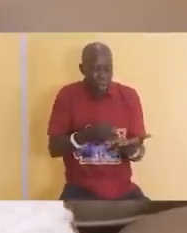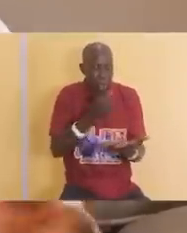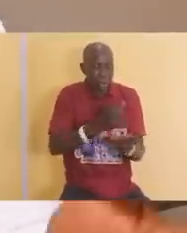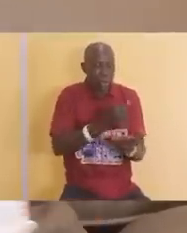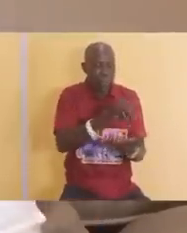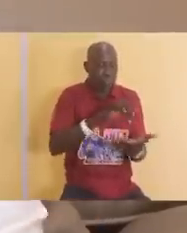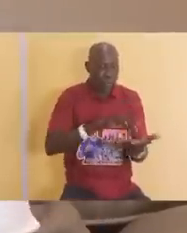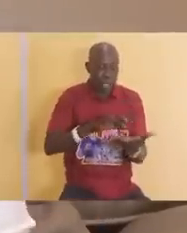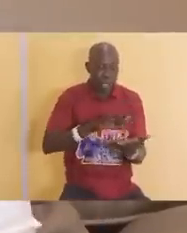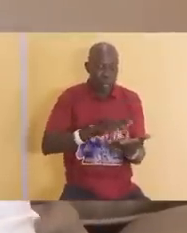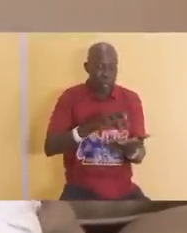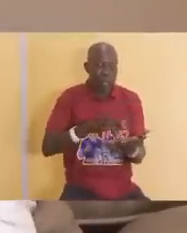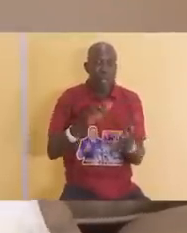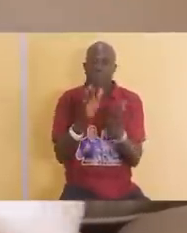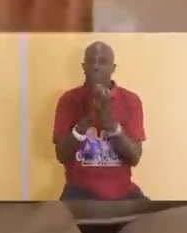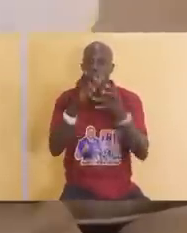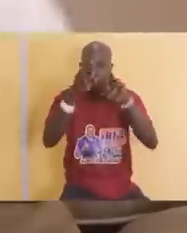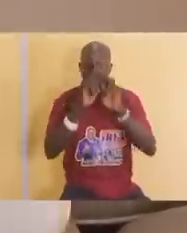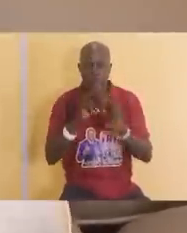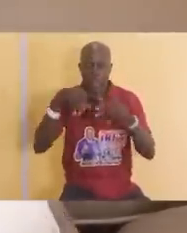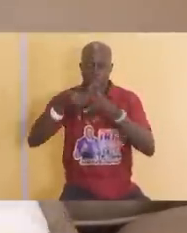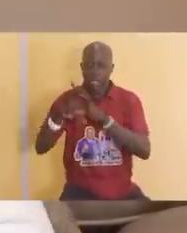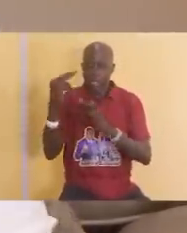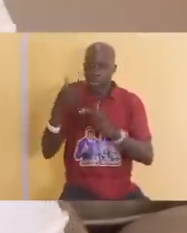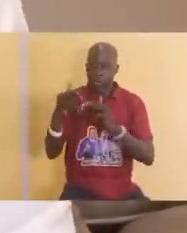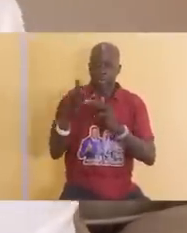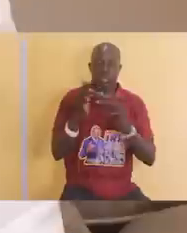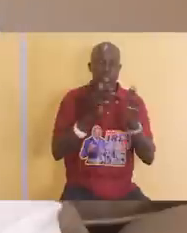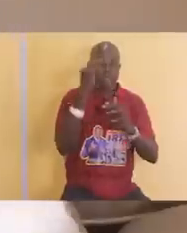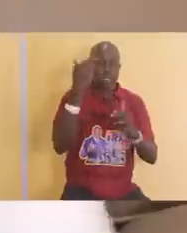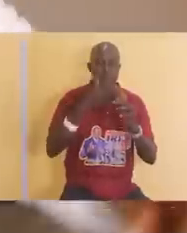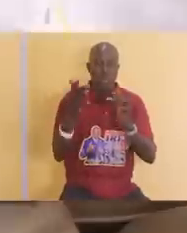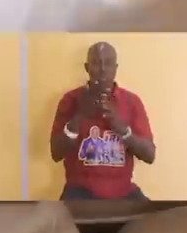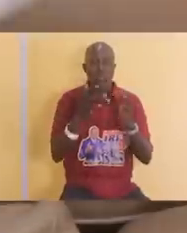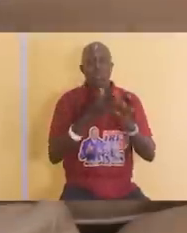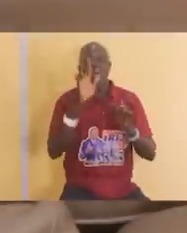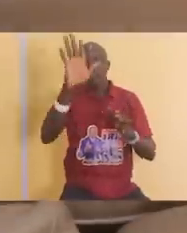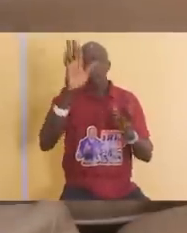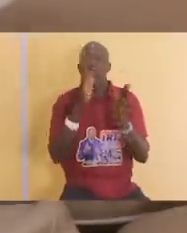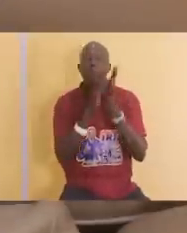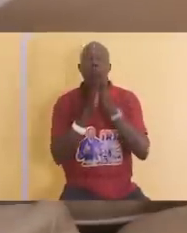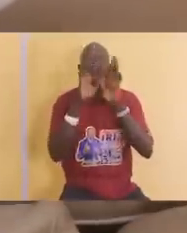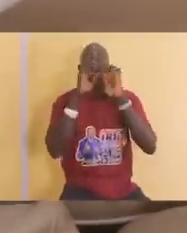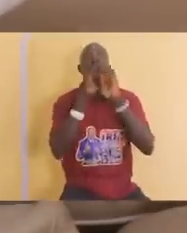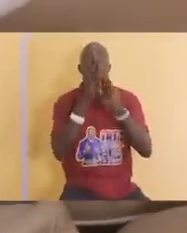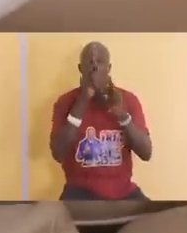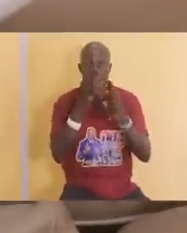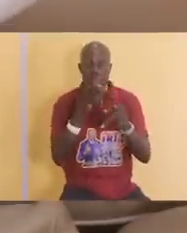Facebook. I share. Say, I think type of me.